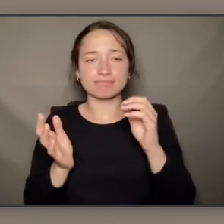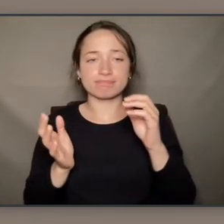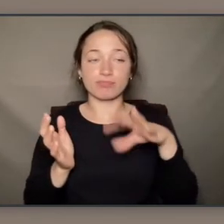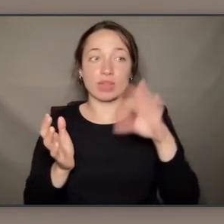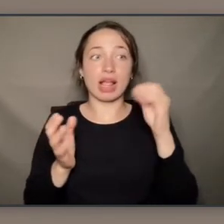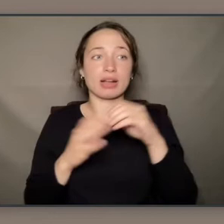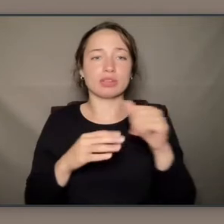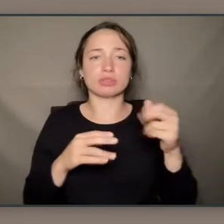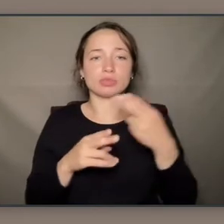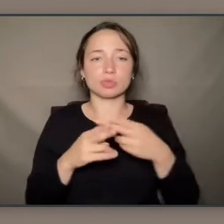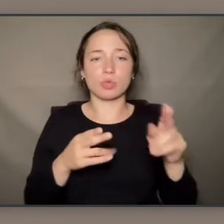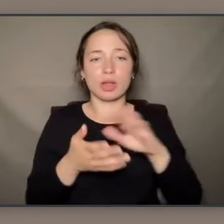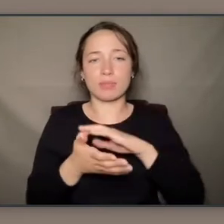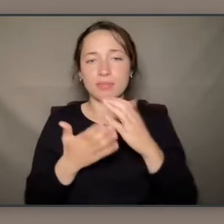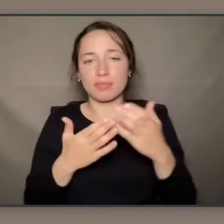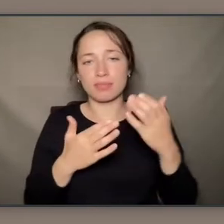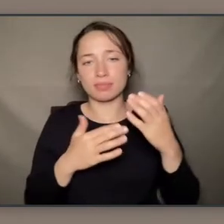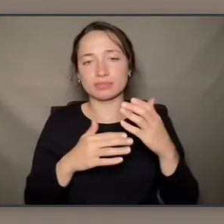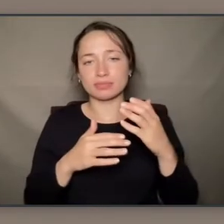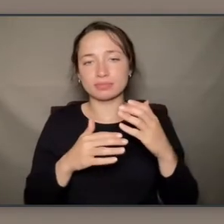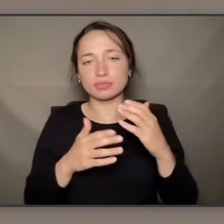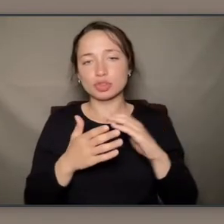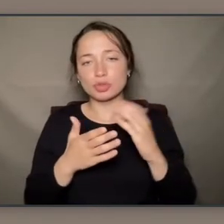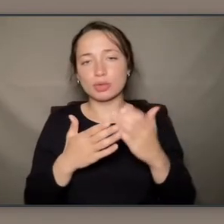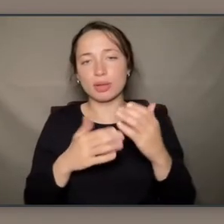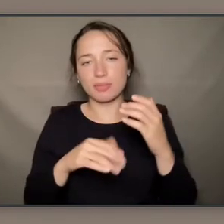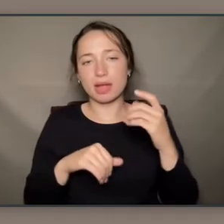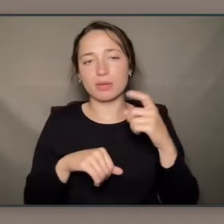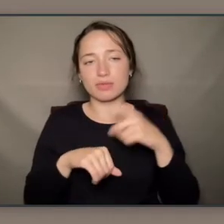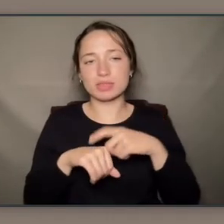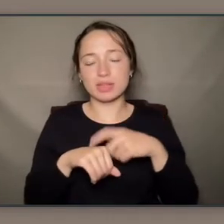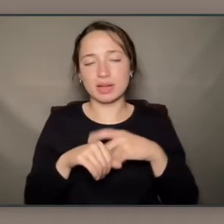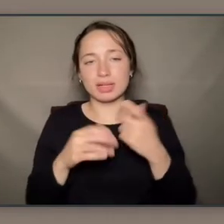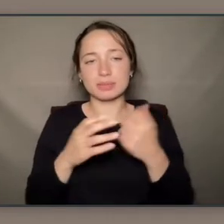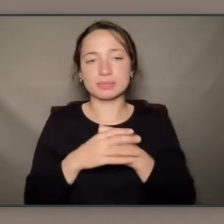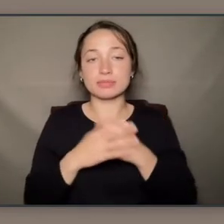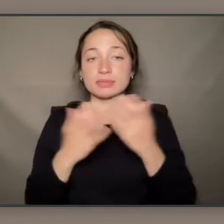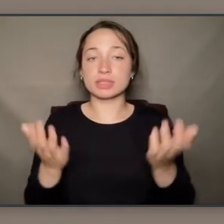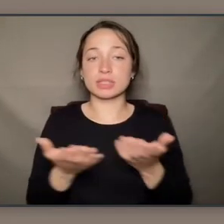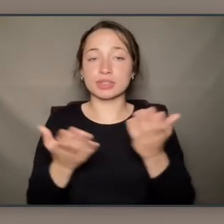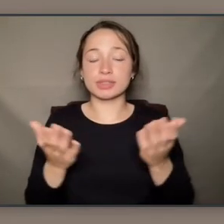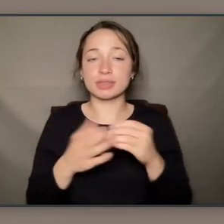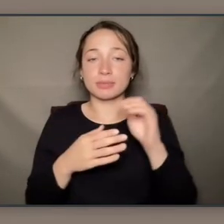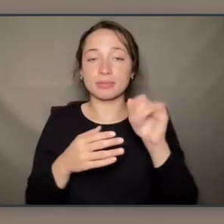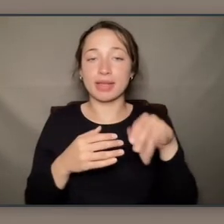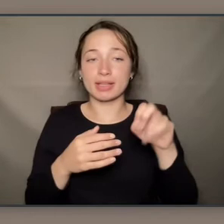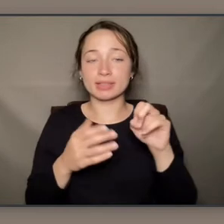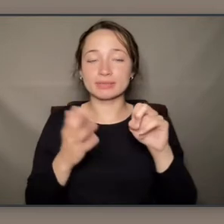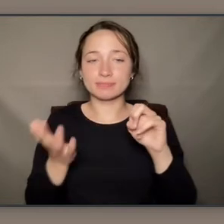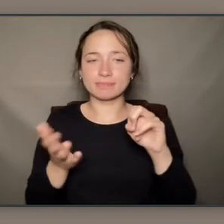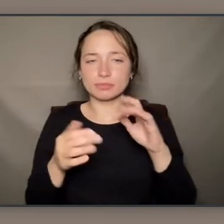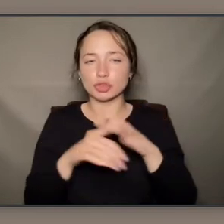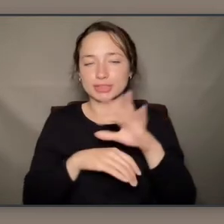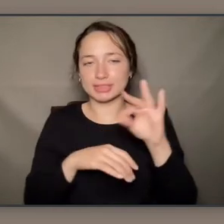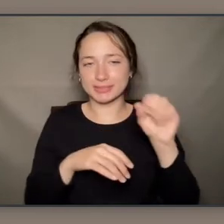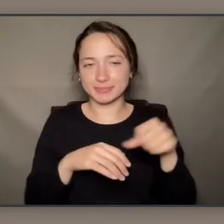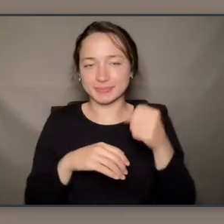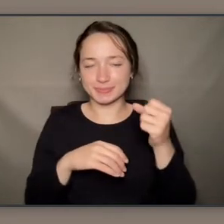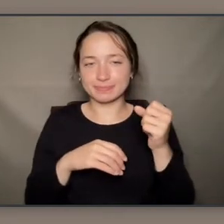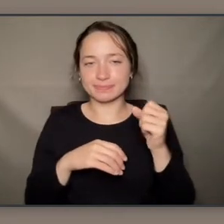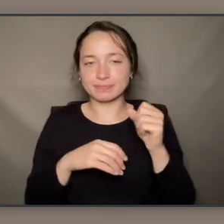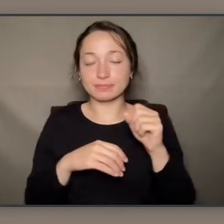can be difficult to find in a short amount of time. Here in Maine,